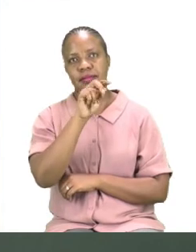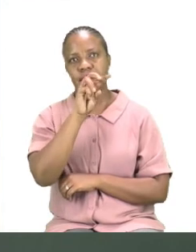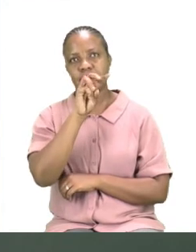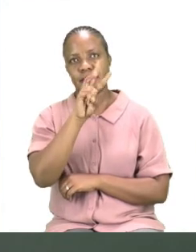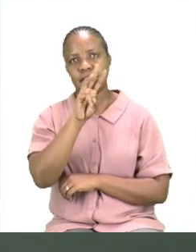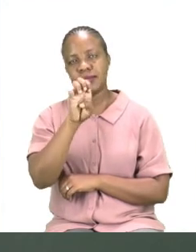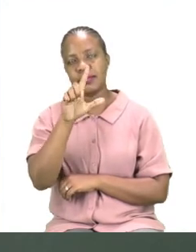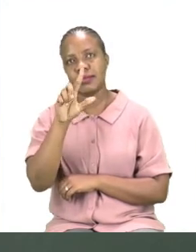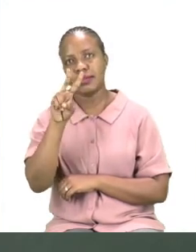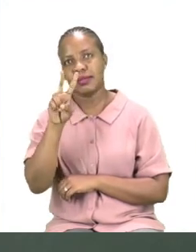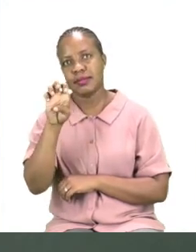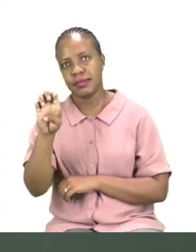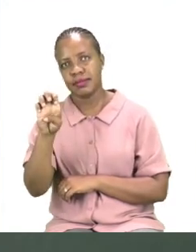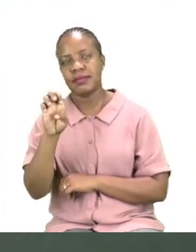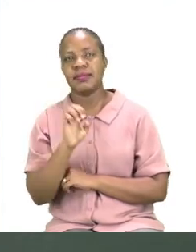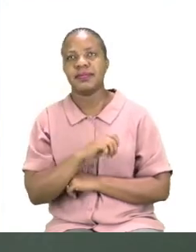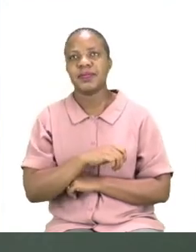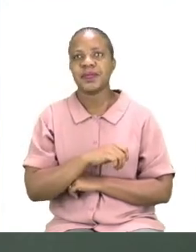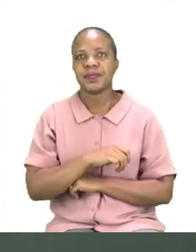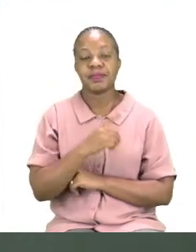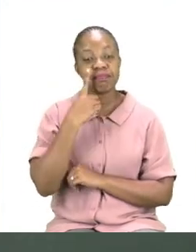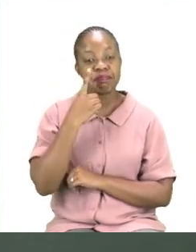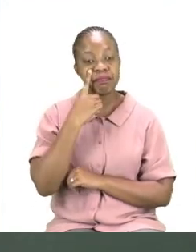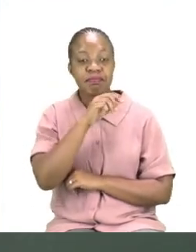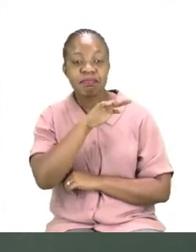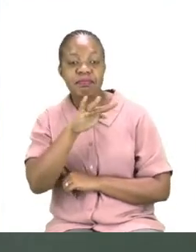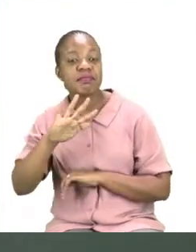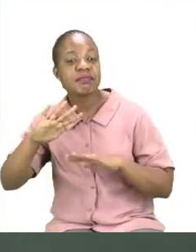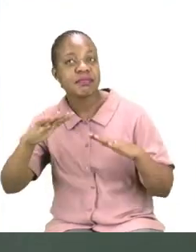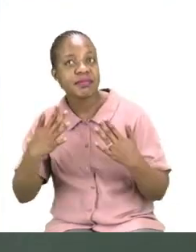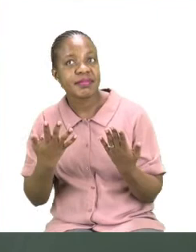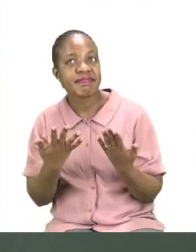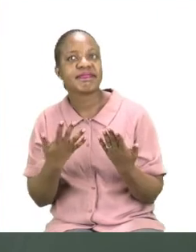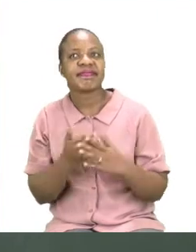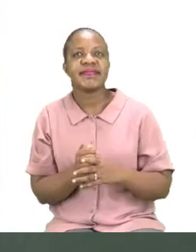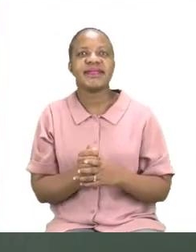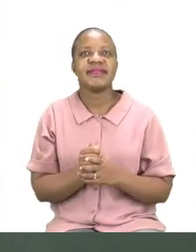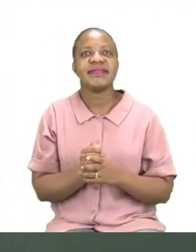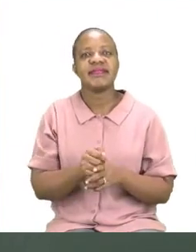12. Well done. Look at how it's spelled.